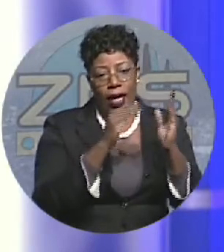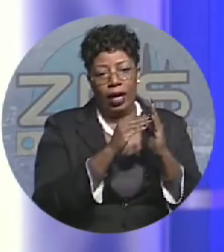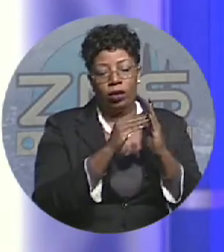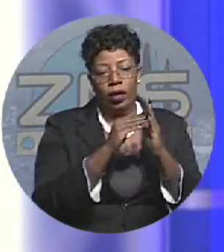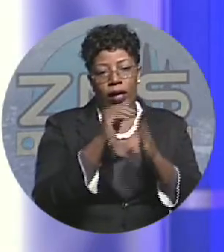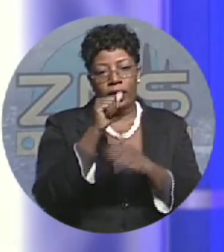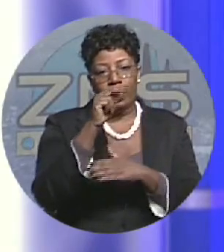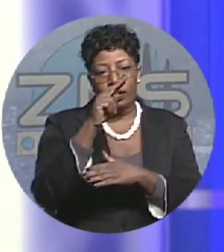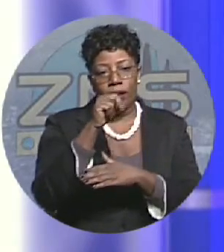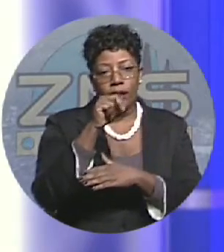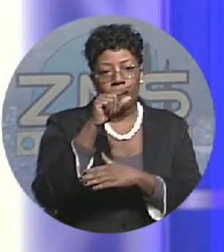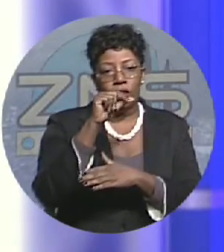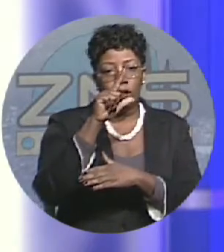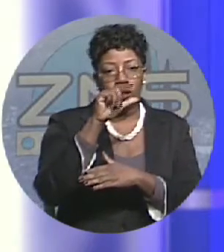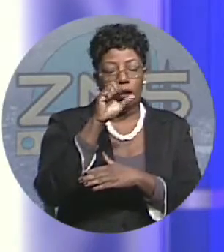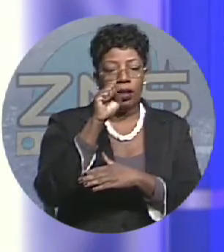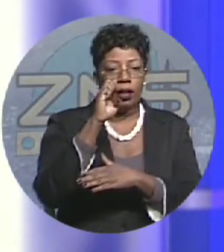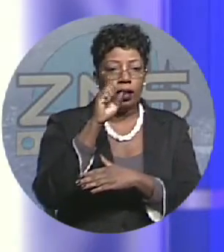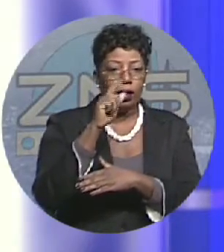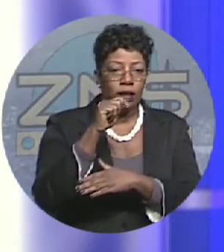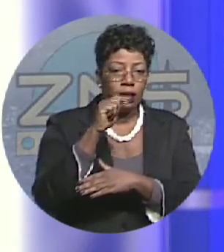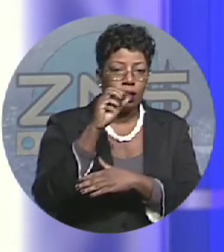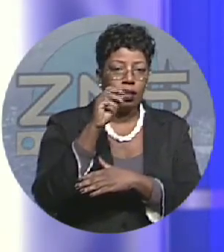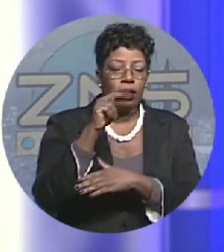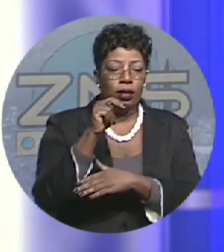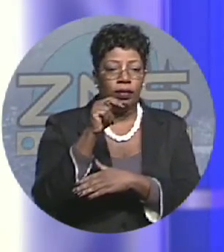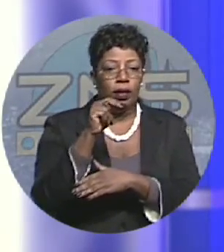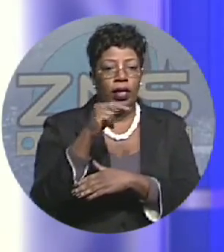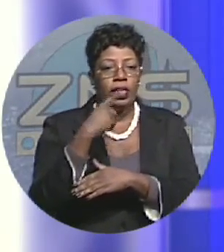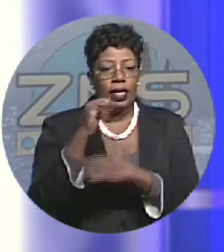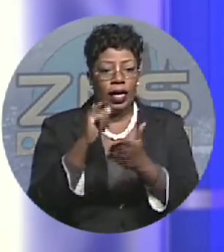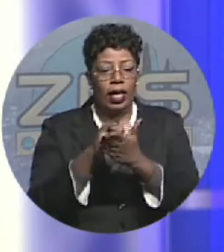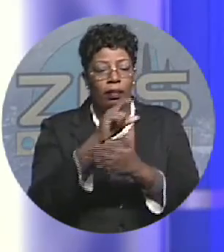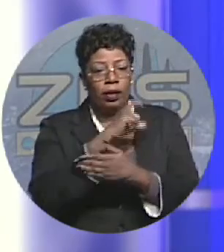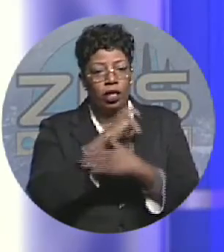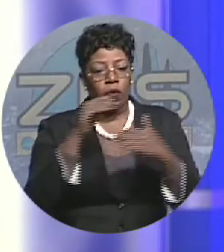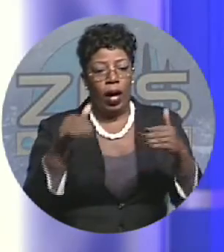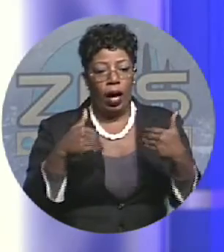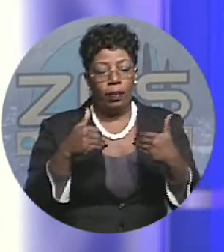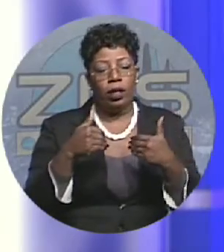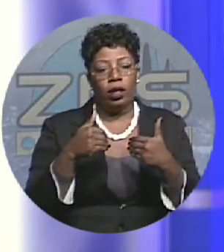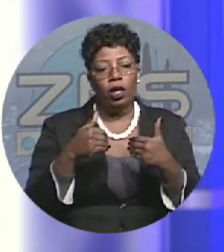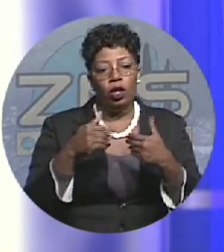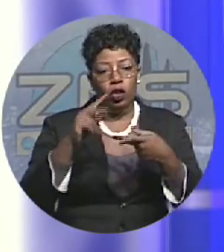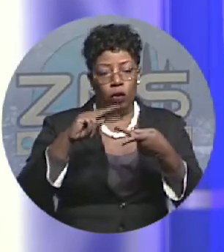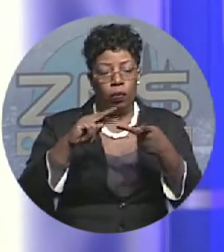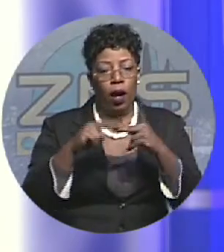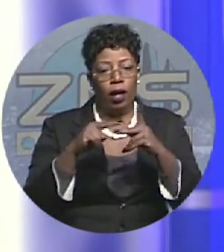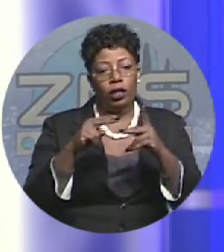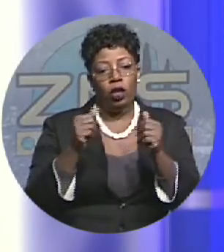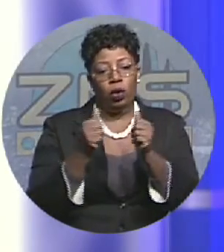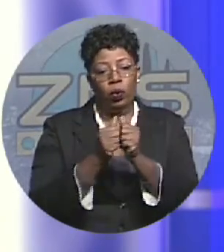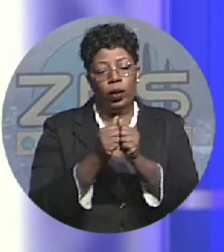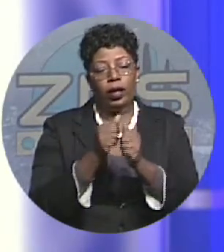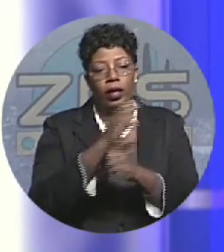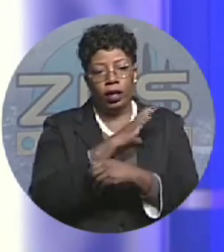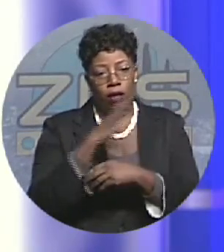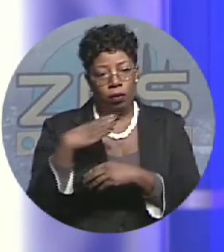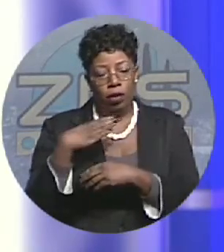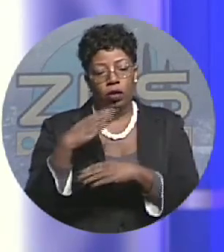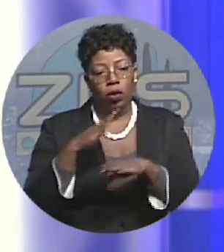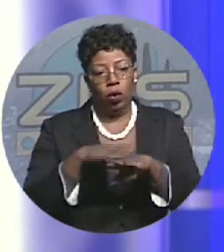the Baintown Urban Renewal ASP Anthony Rolle said officers were happy to partner with the committee on such an important